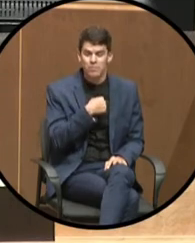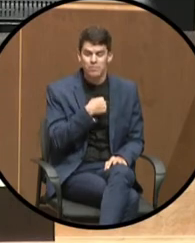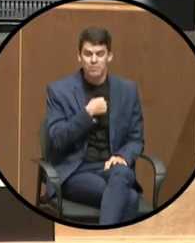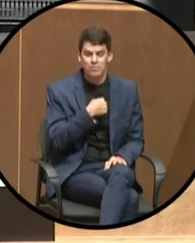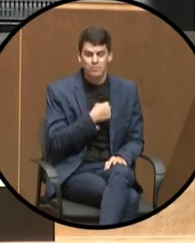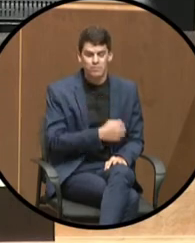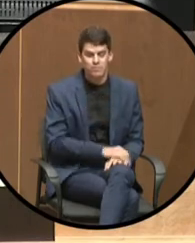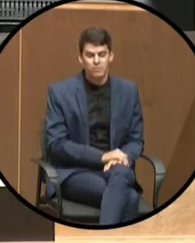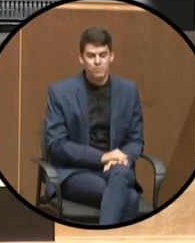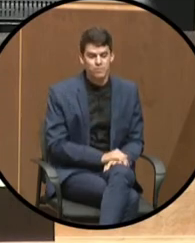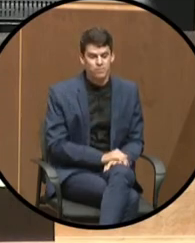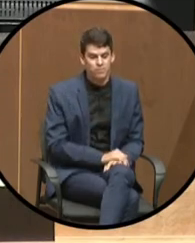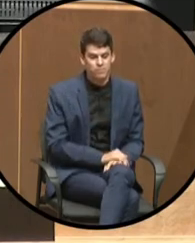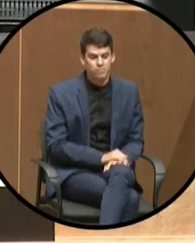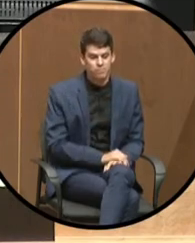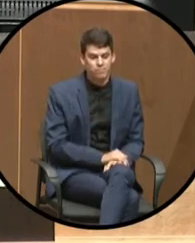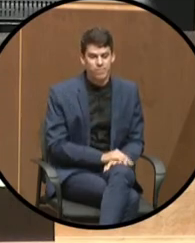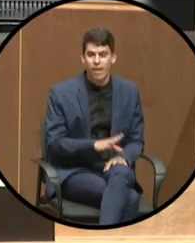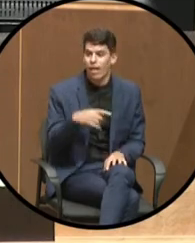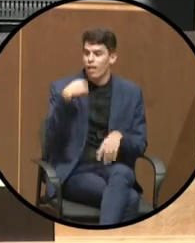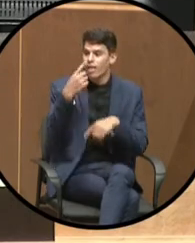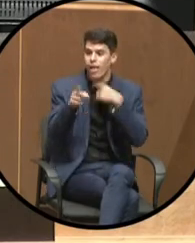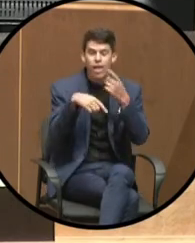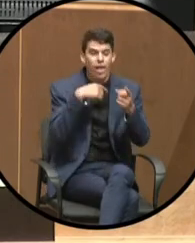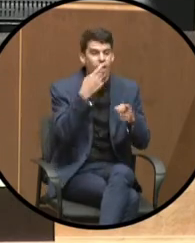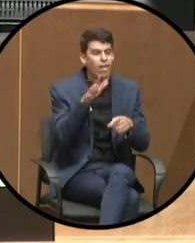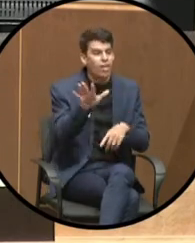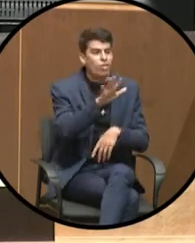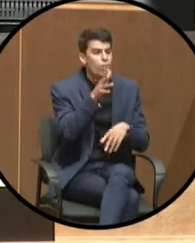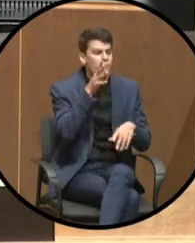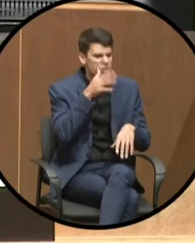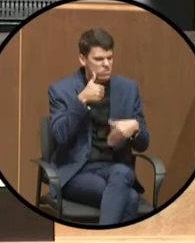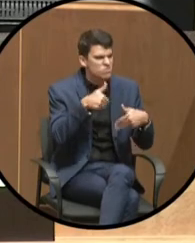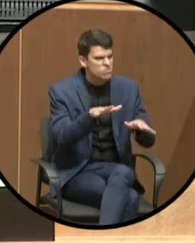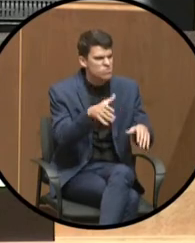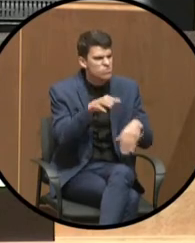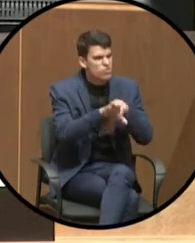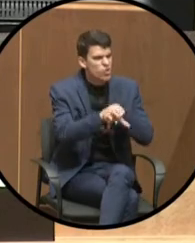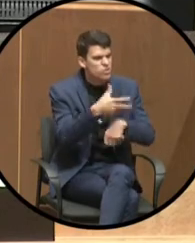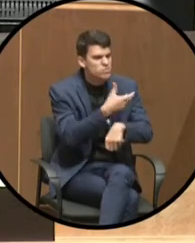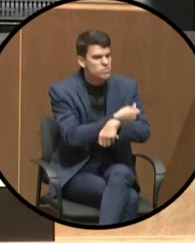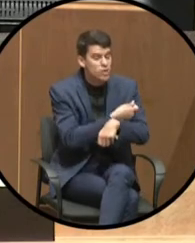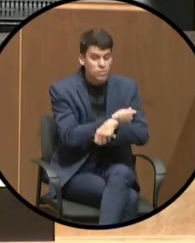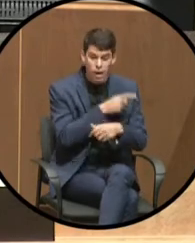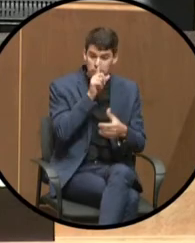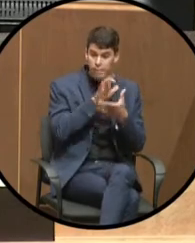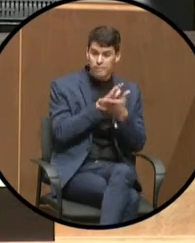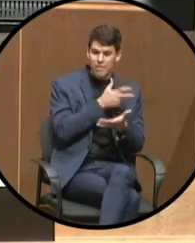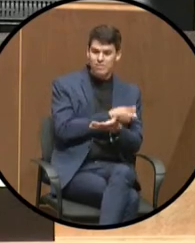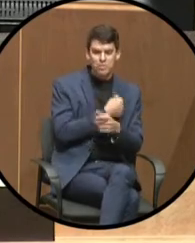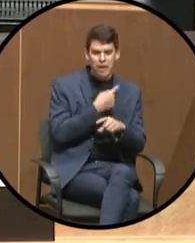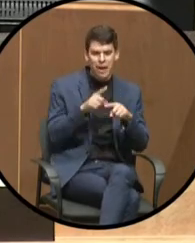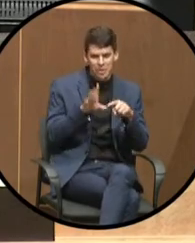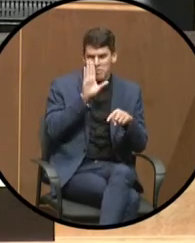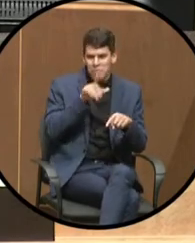I cannot tell other parents to vaccinate their children, even when I believe in that